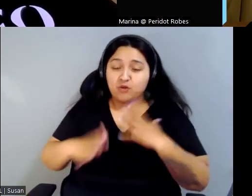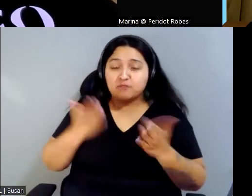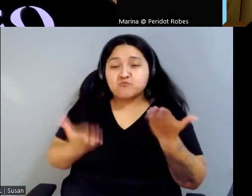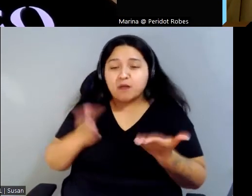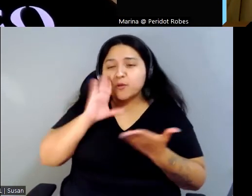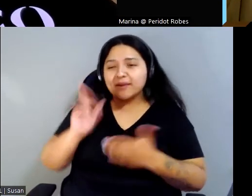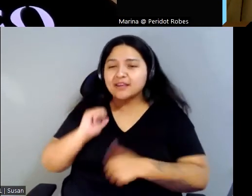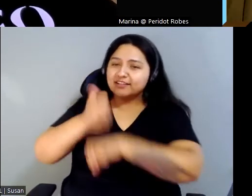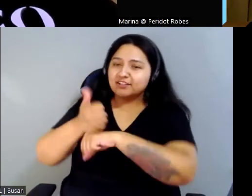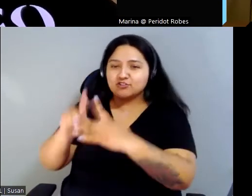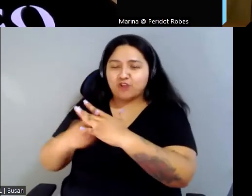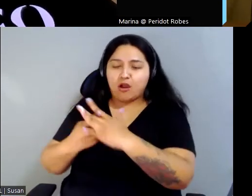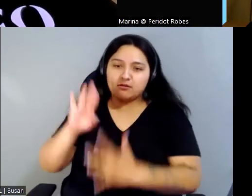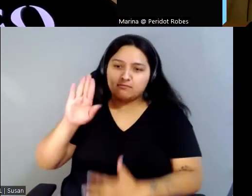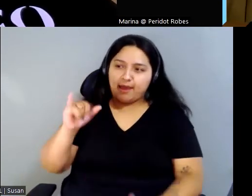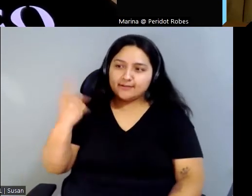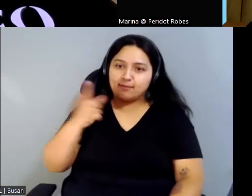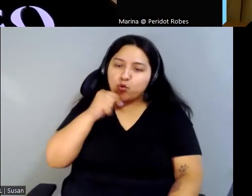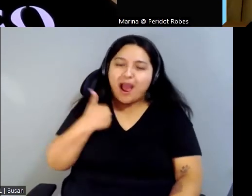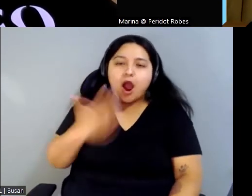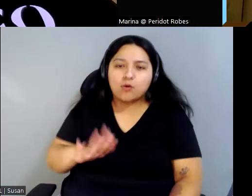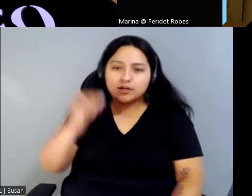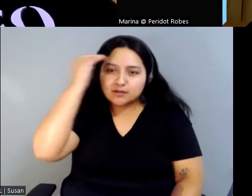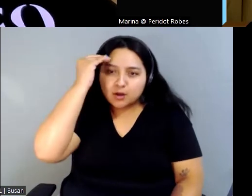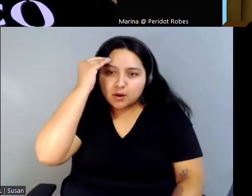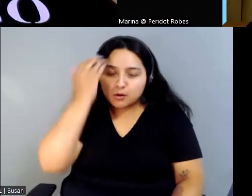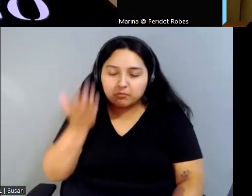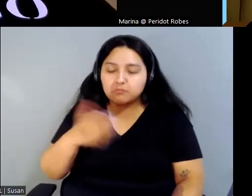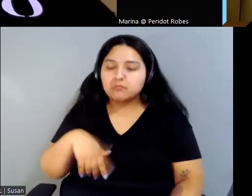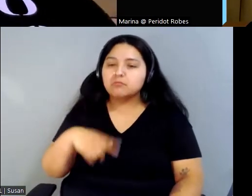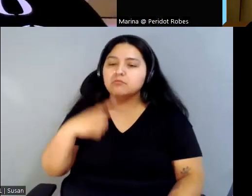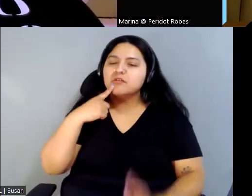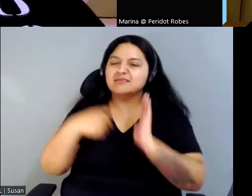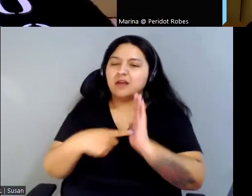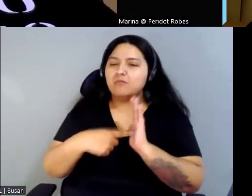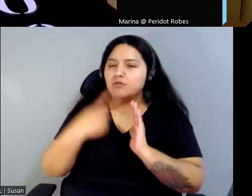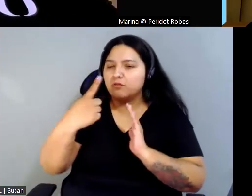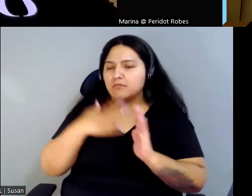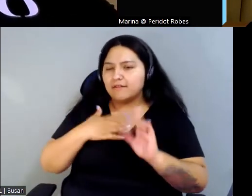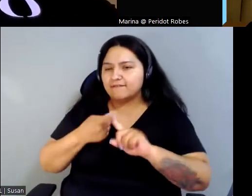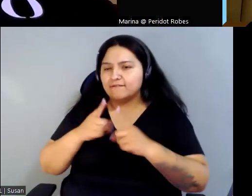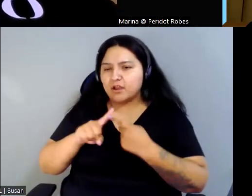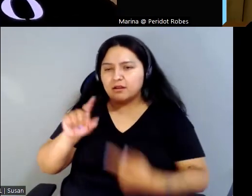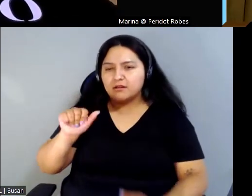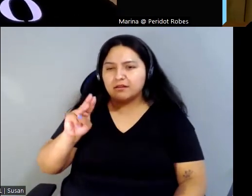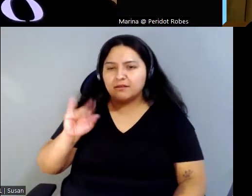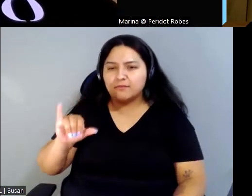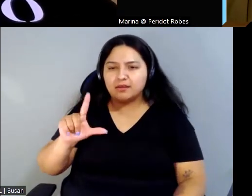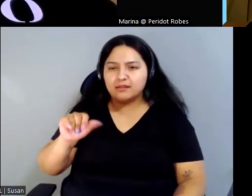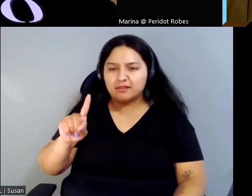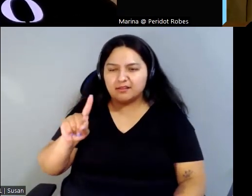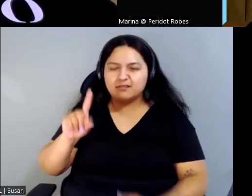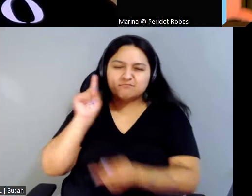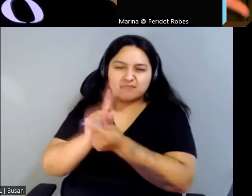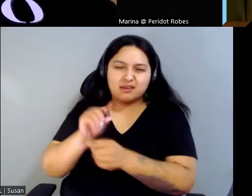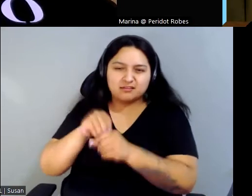circle. I want to say a friend of mine who I recently met in Chicago, Amy Lynn, she is